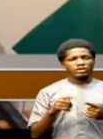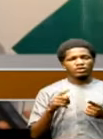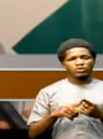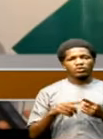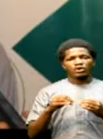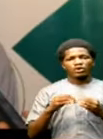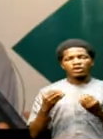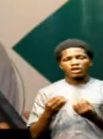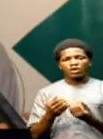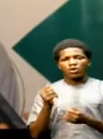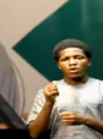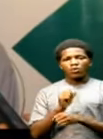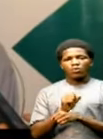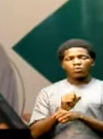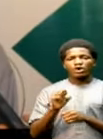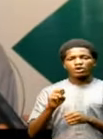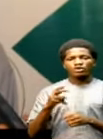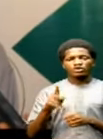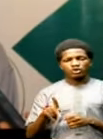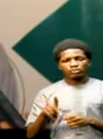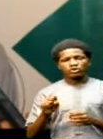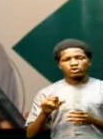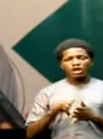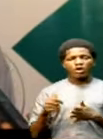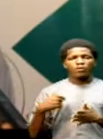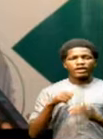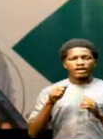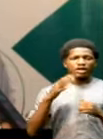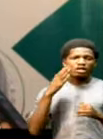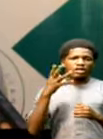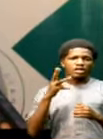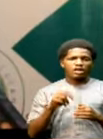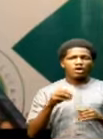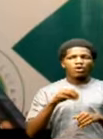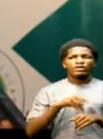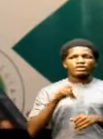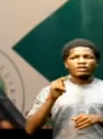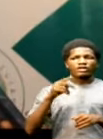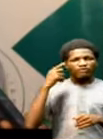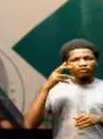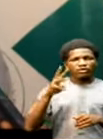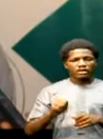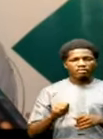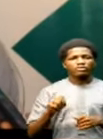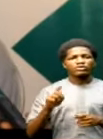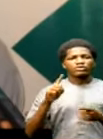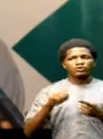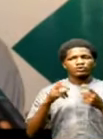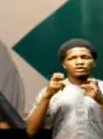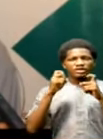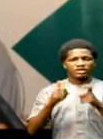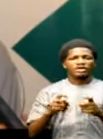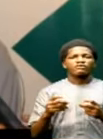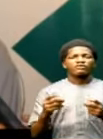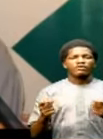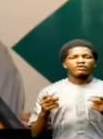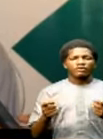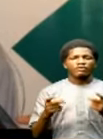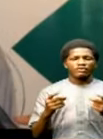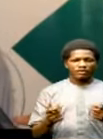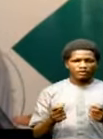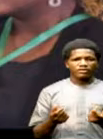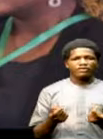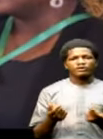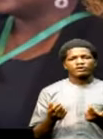workshops so that we can sensitize them on the need for them to give a speedy trial whenever such cases